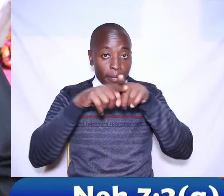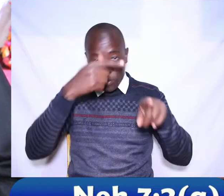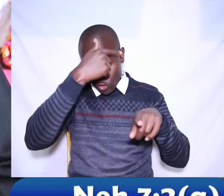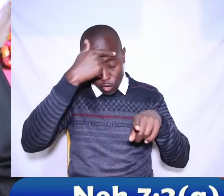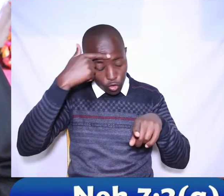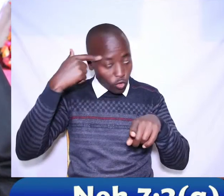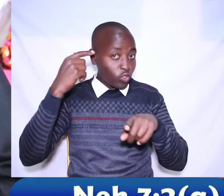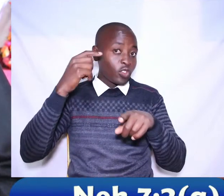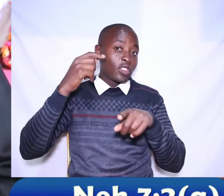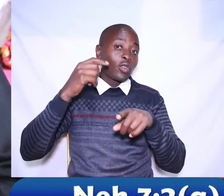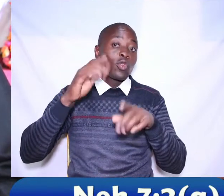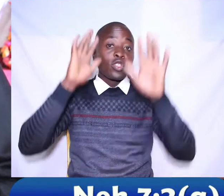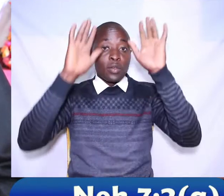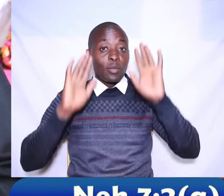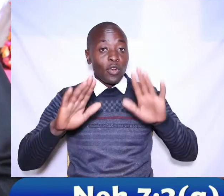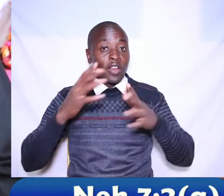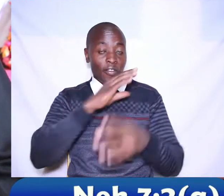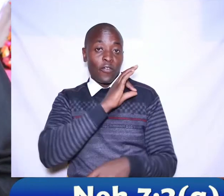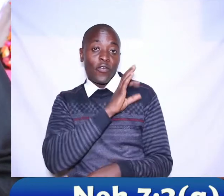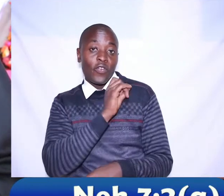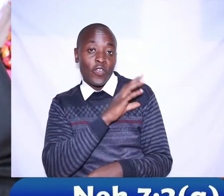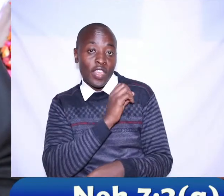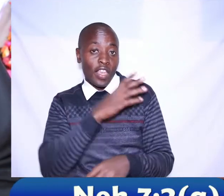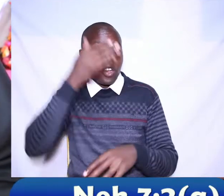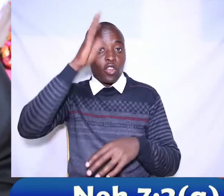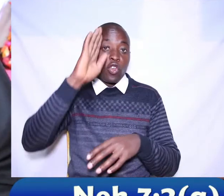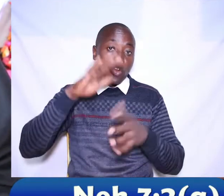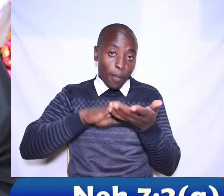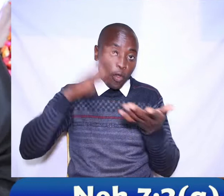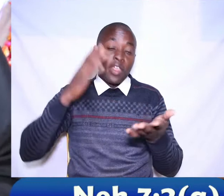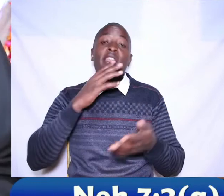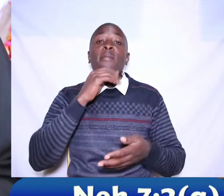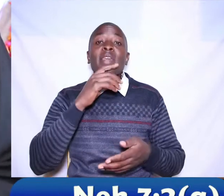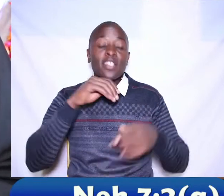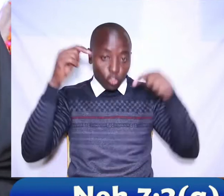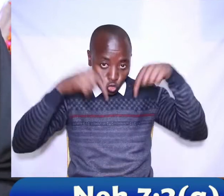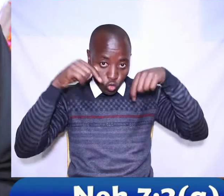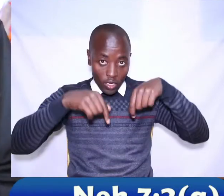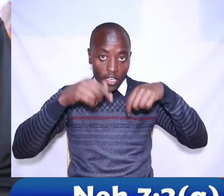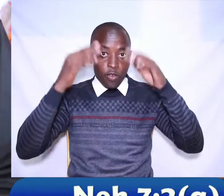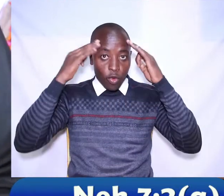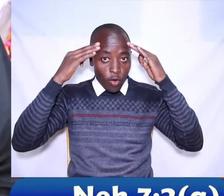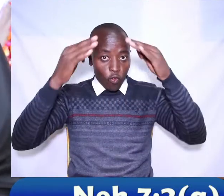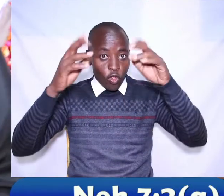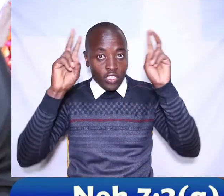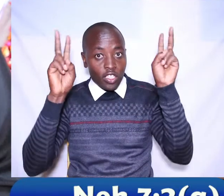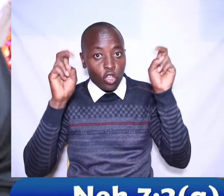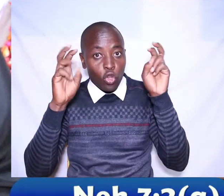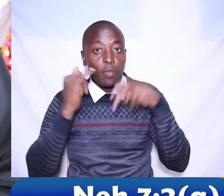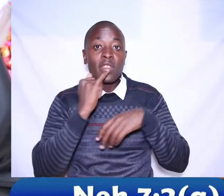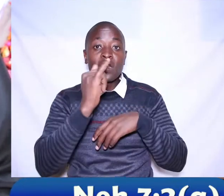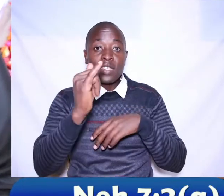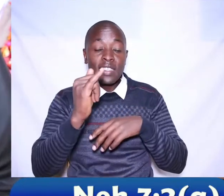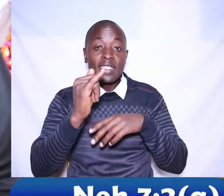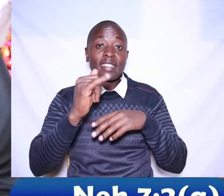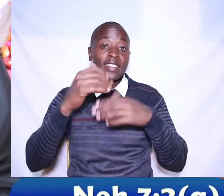and feared God more than most men. Today, we want to focus, and our topic is let